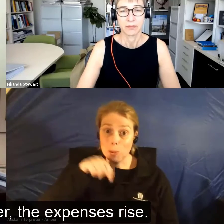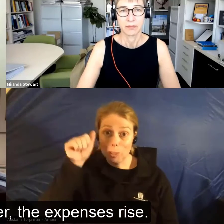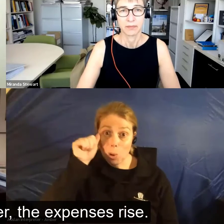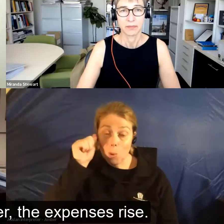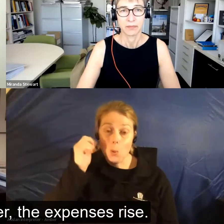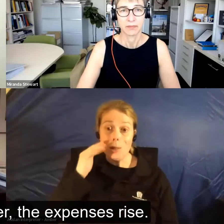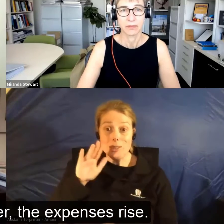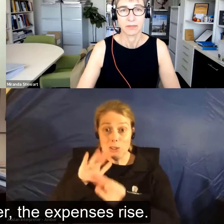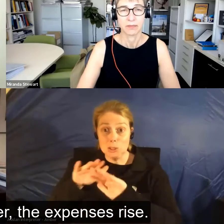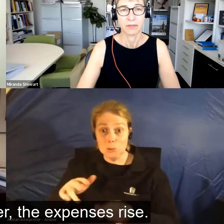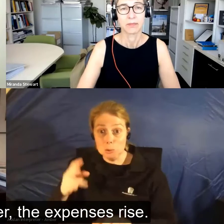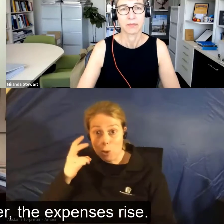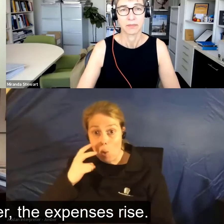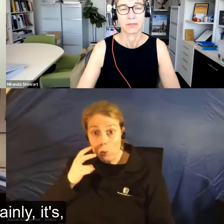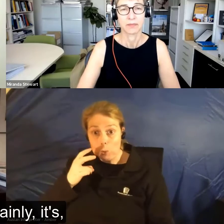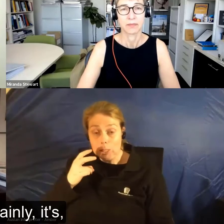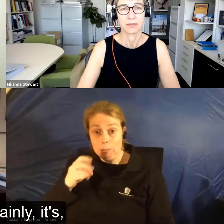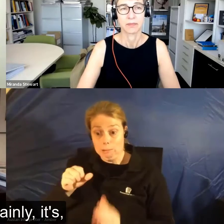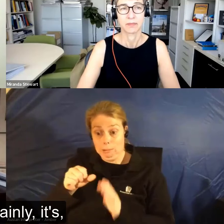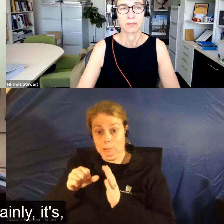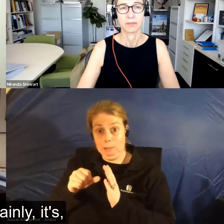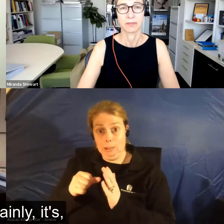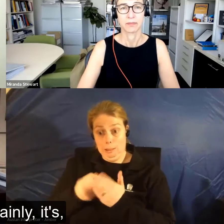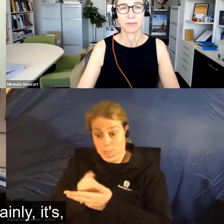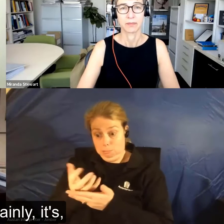get older, the expenses rise. So